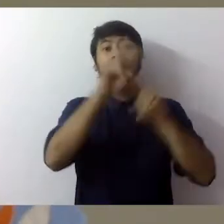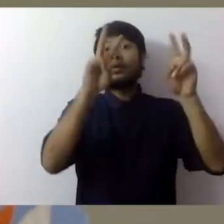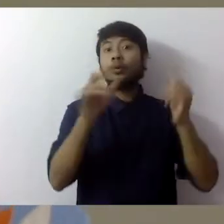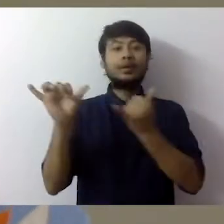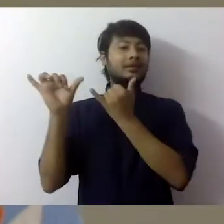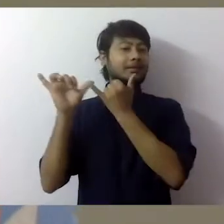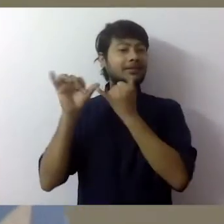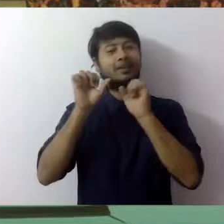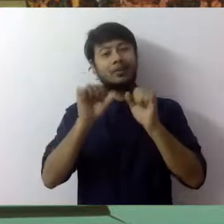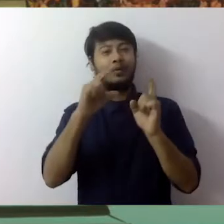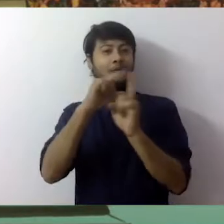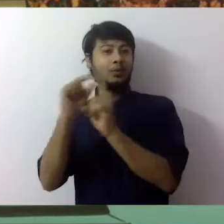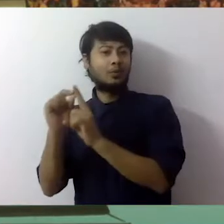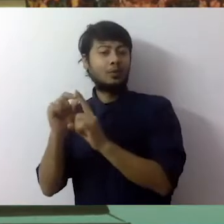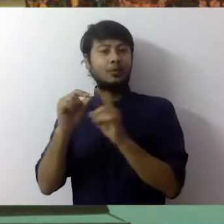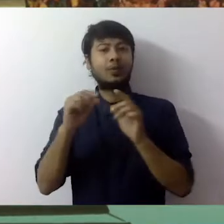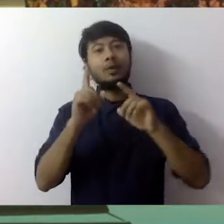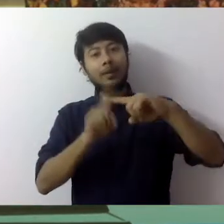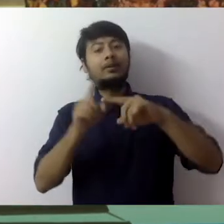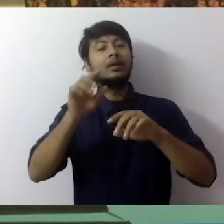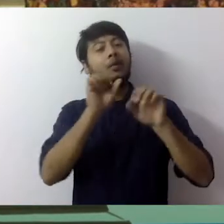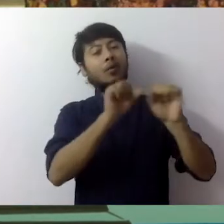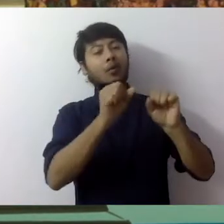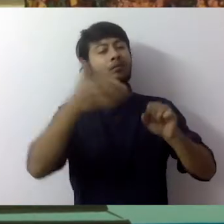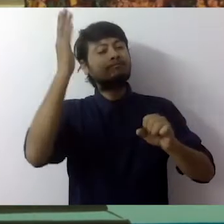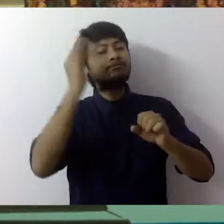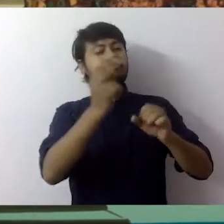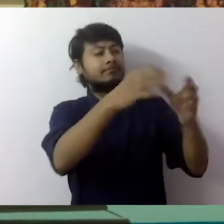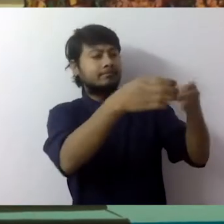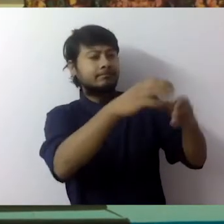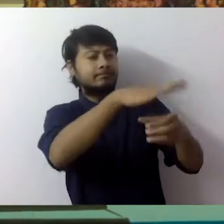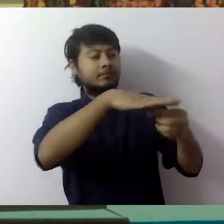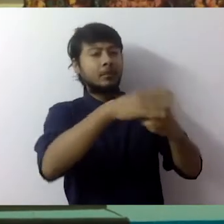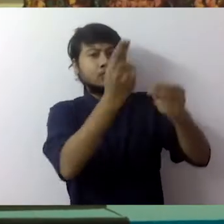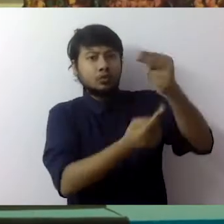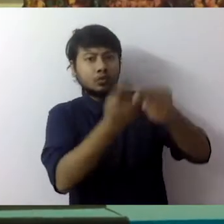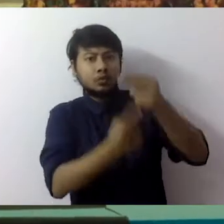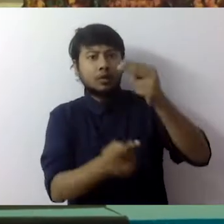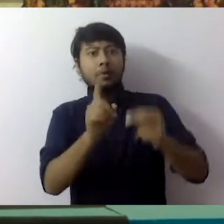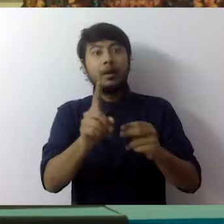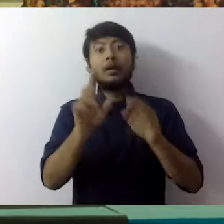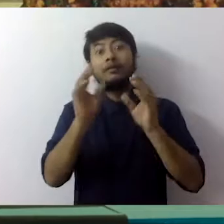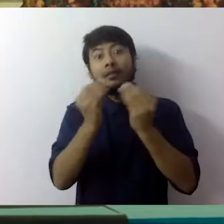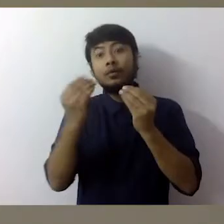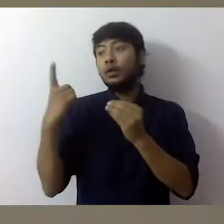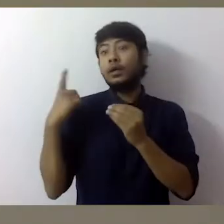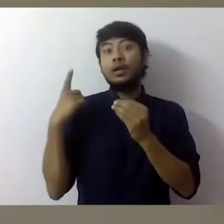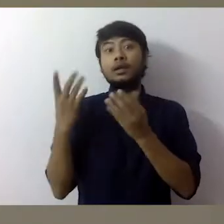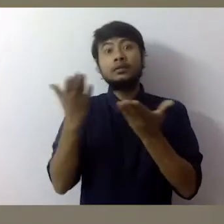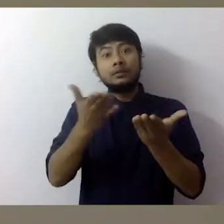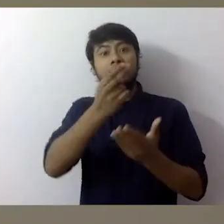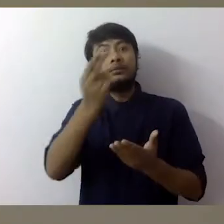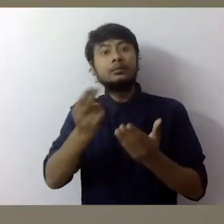and other mythologies, the Nathdwara prints would often feature public figures, especially of political nature.